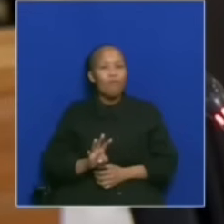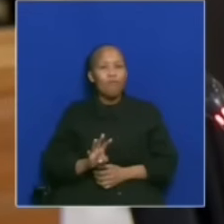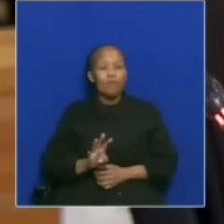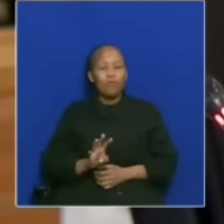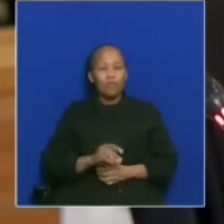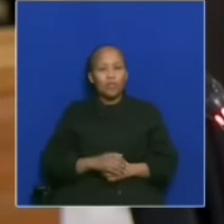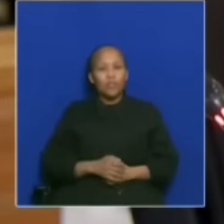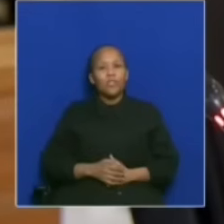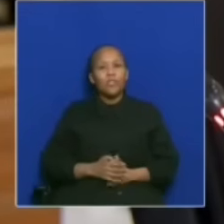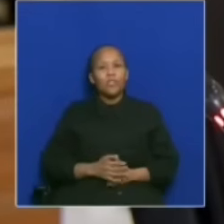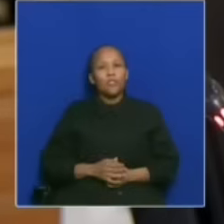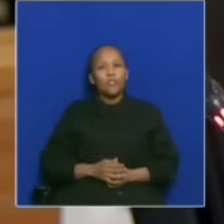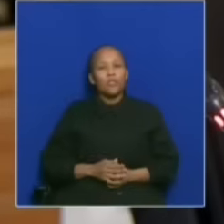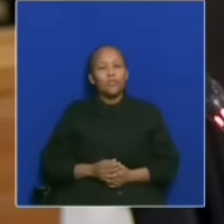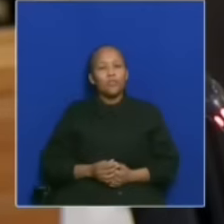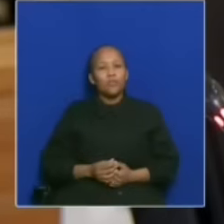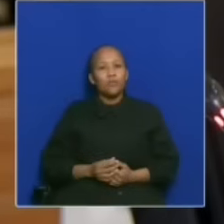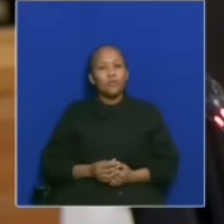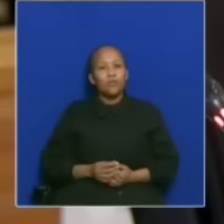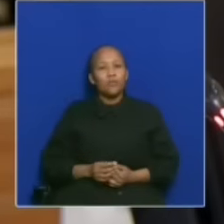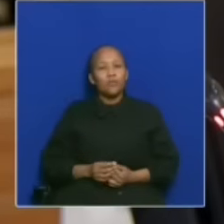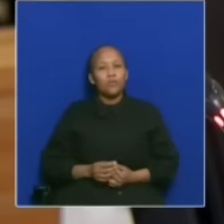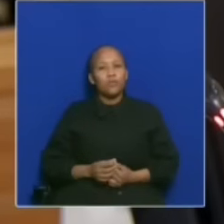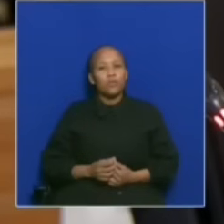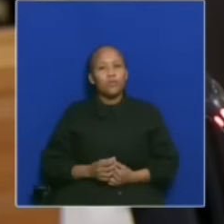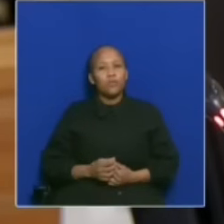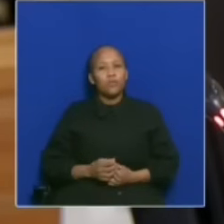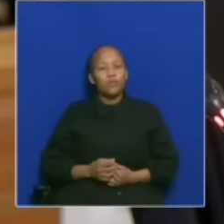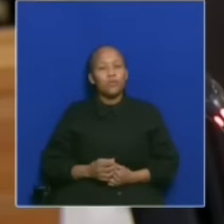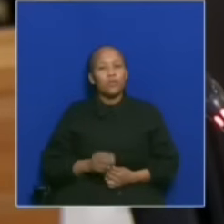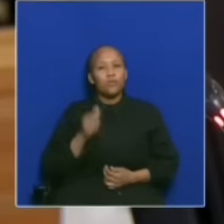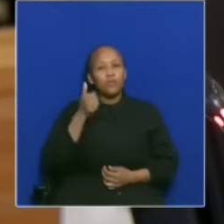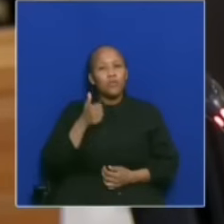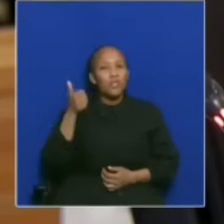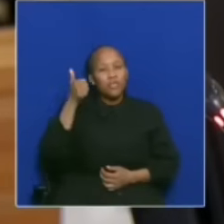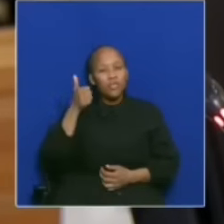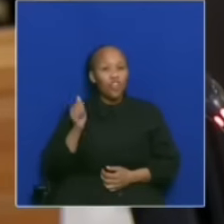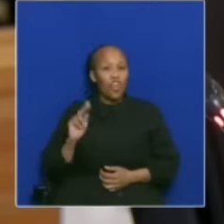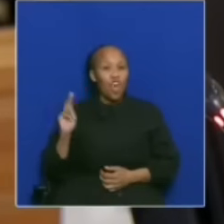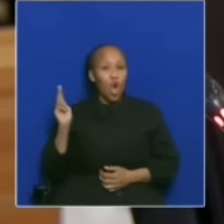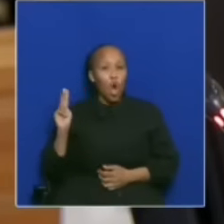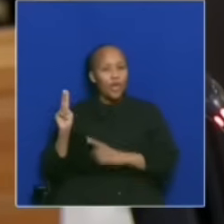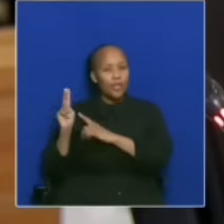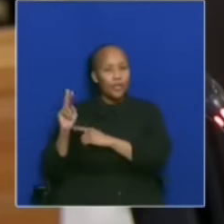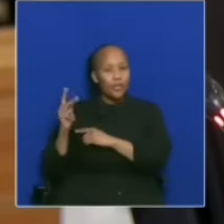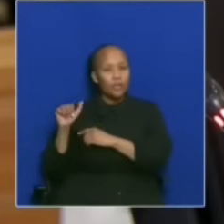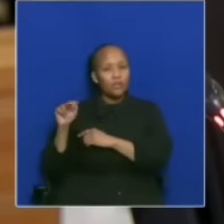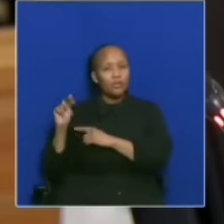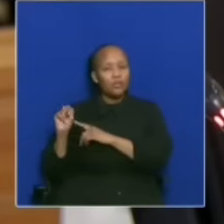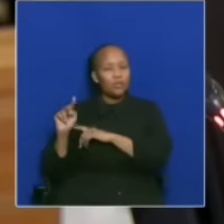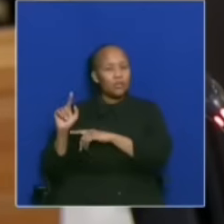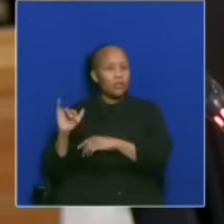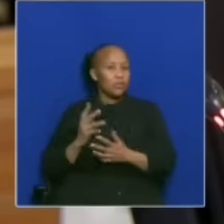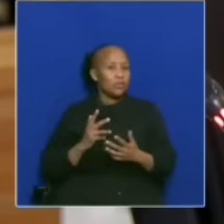we see that General Carne, in a chat with another person